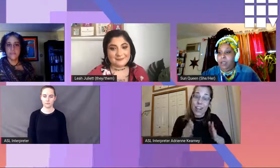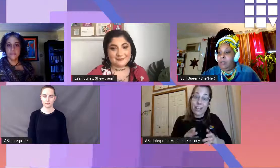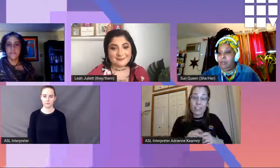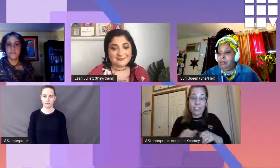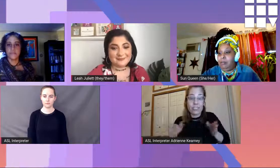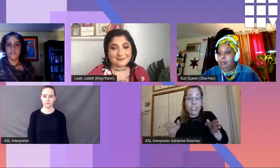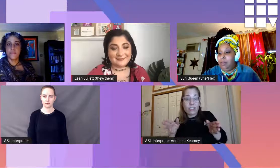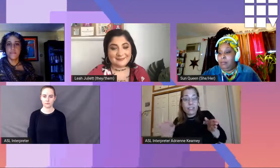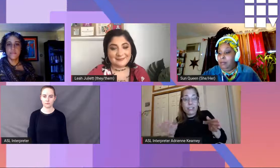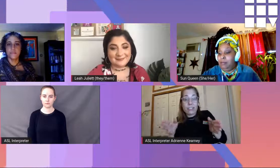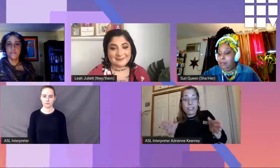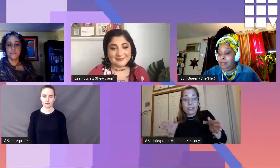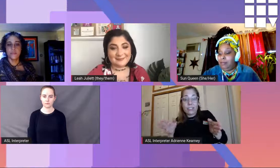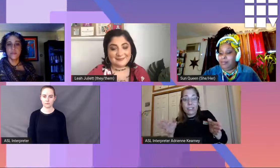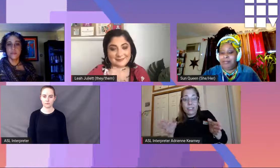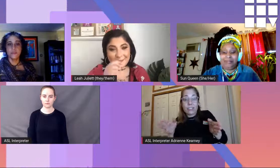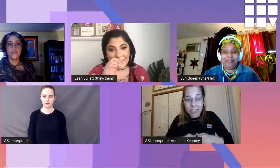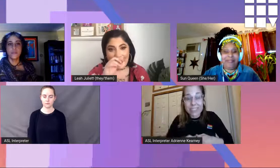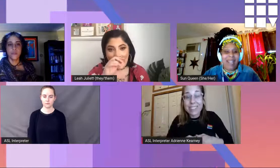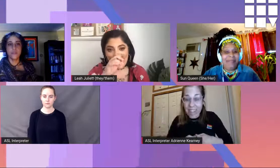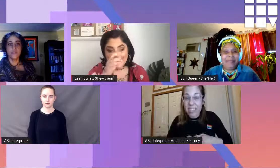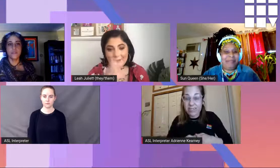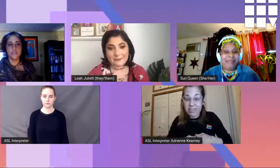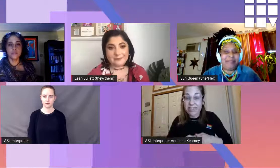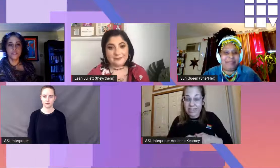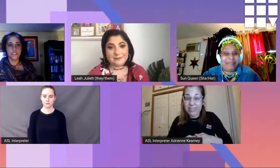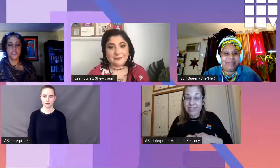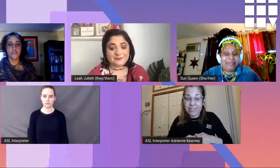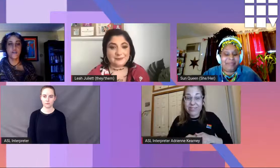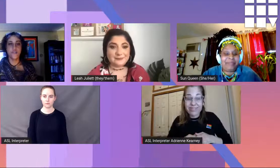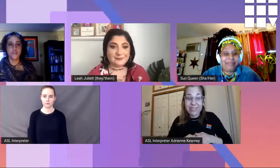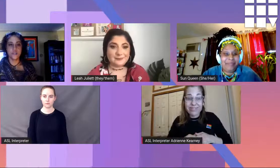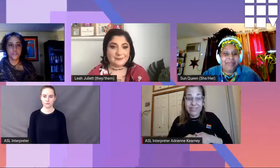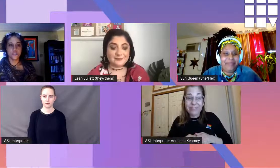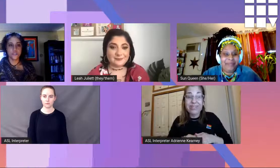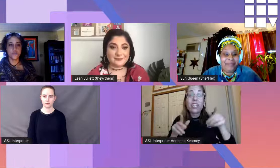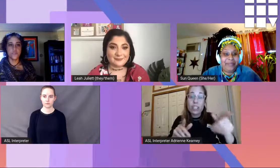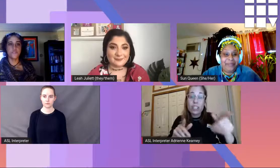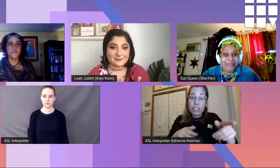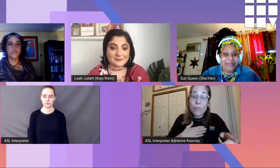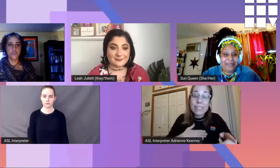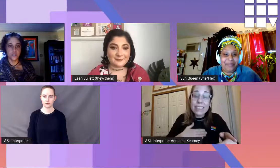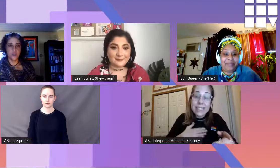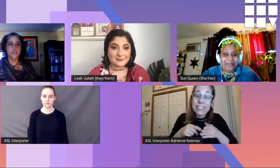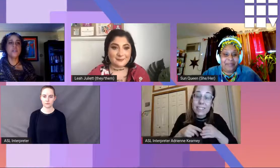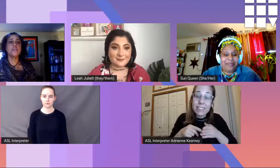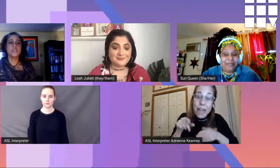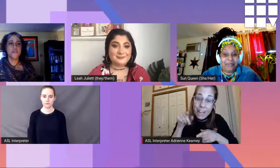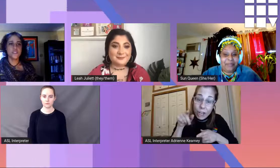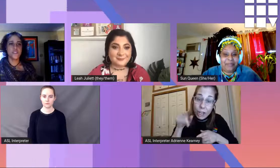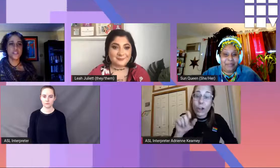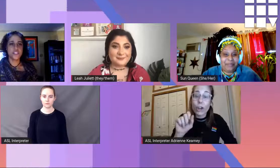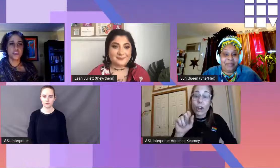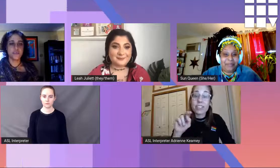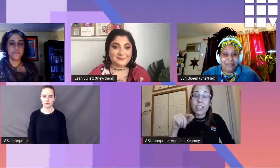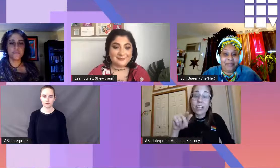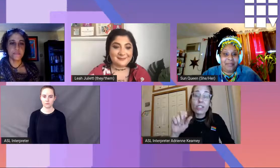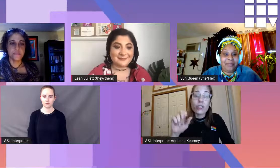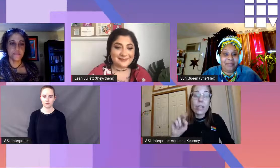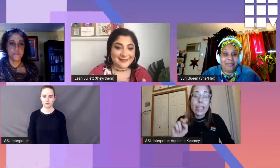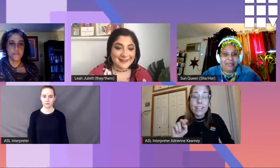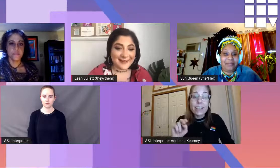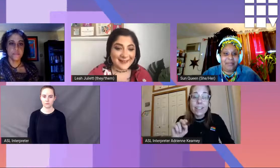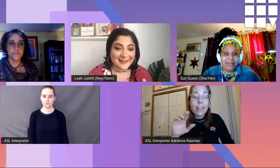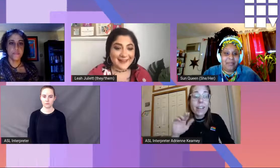yeah, it's so pay my sister, because she's out there in these streets doing this for us. Leah, what's your Cash App?